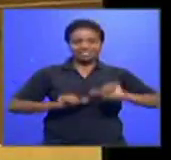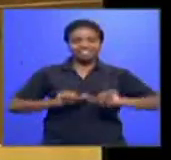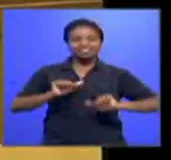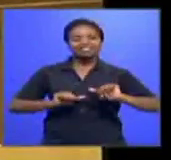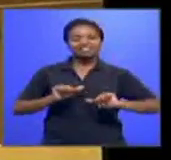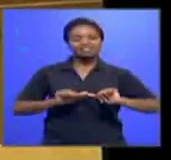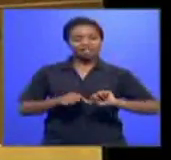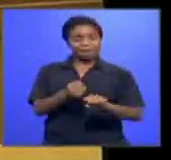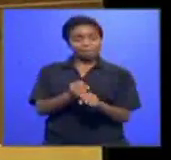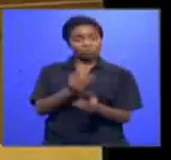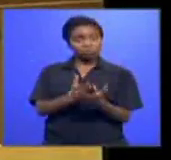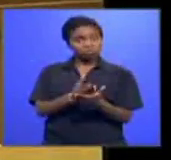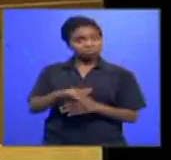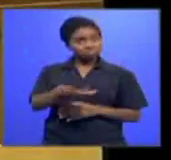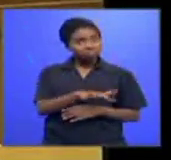our education system.